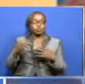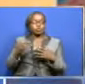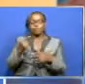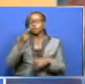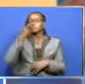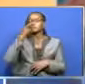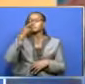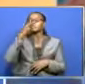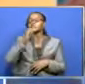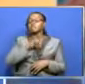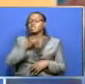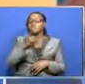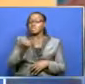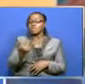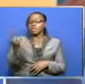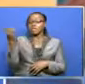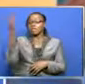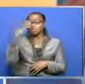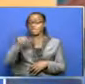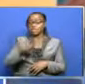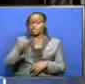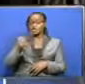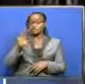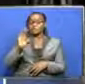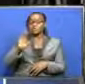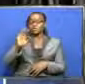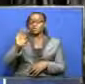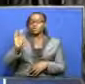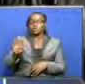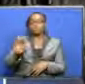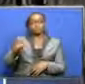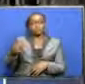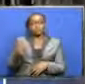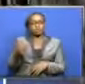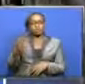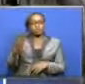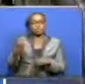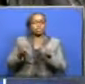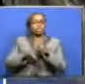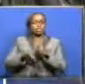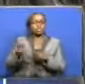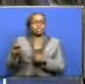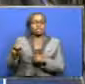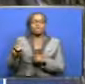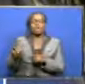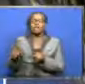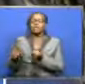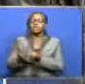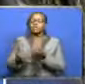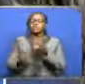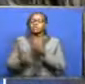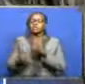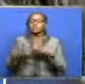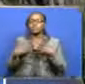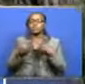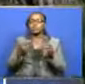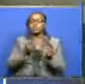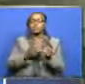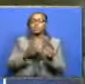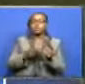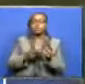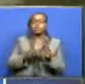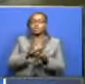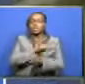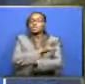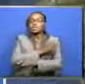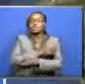coronavirus burden to 35,460. At the same time, he says the Ministry of Health is ready to participate in the ongoing clinical